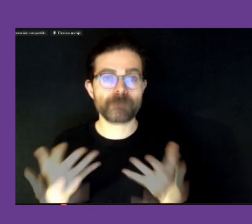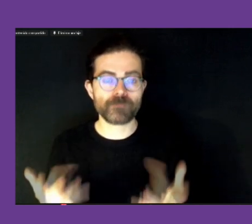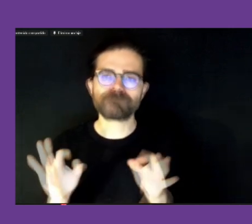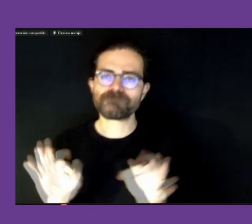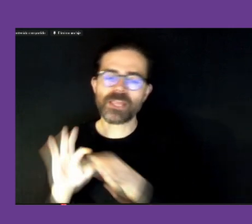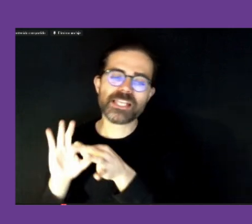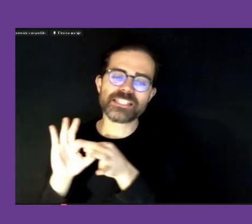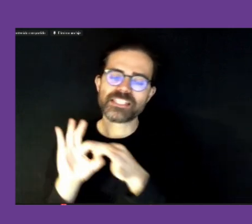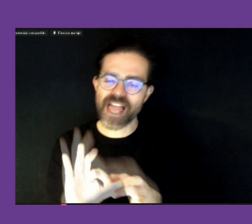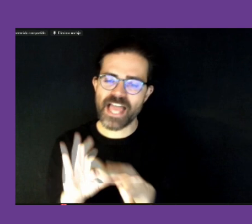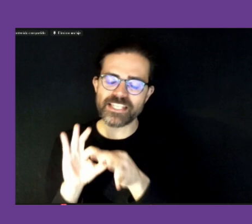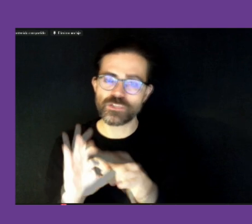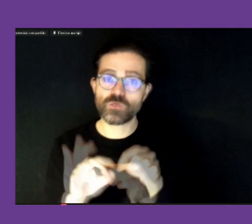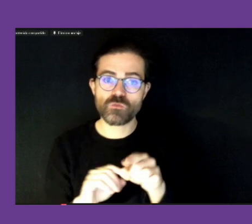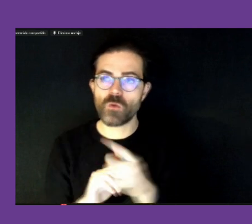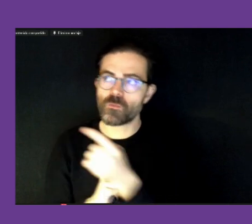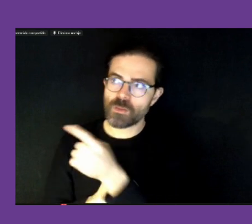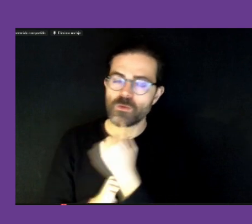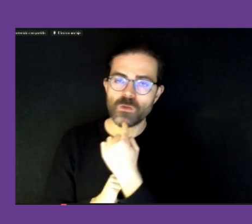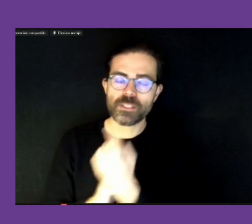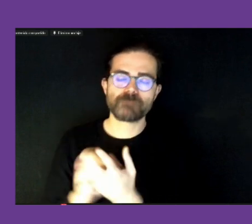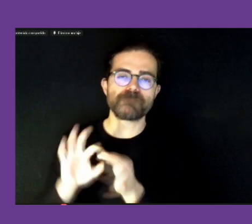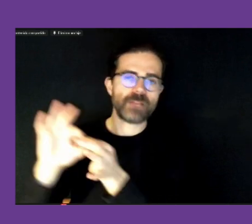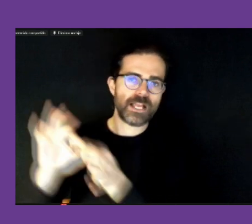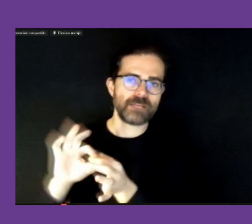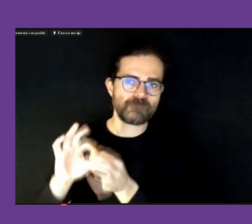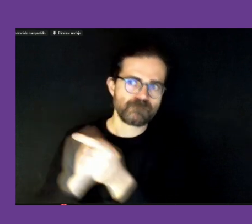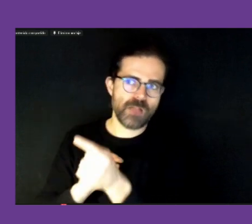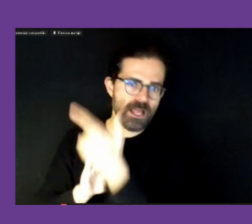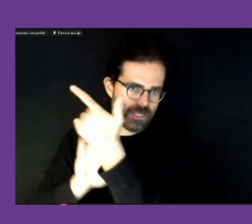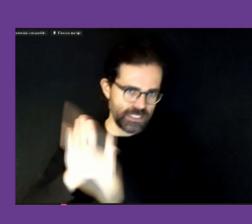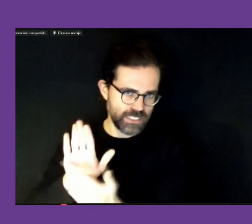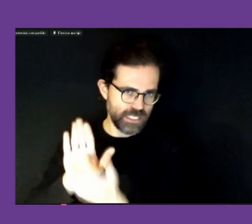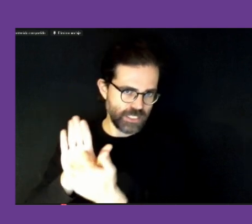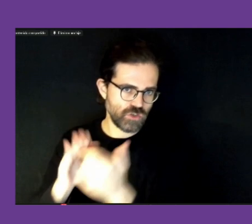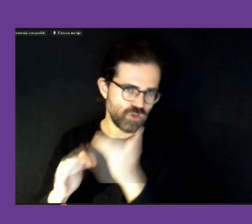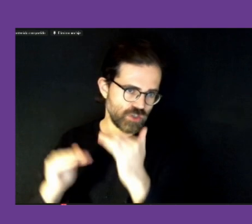the general legislation on standardization. Next slide.